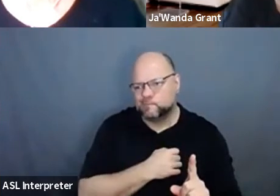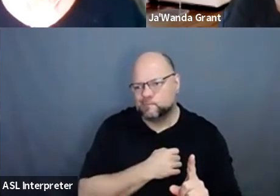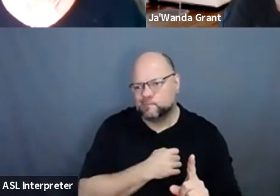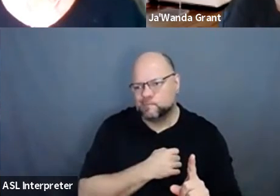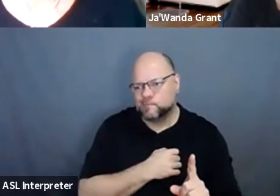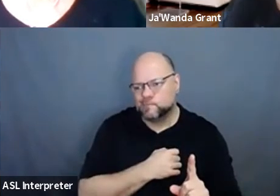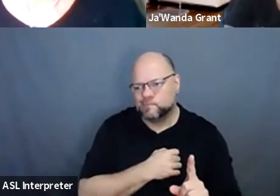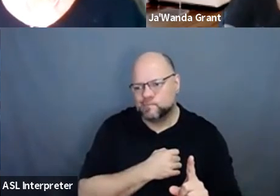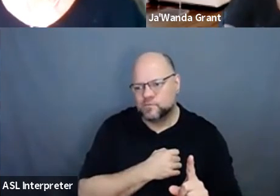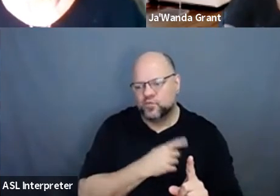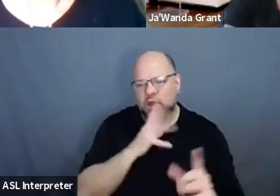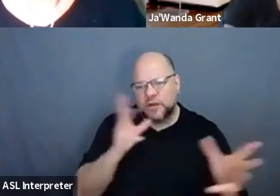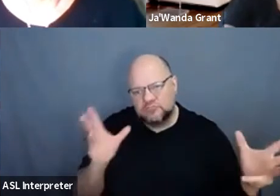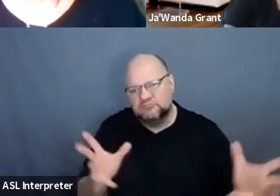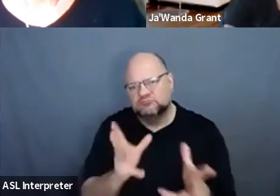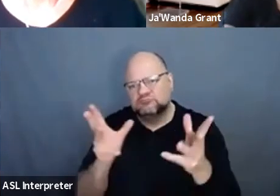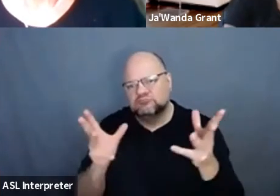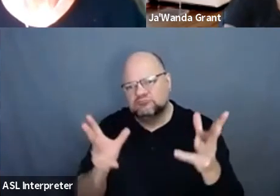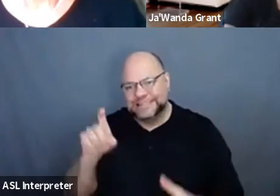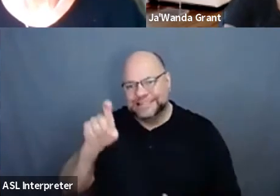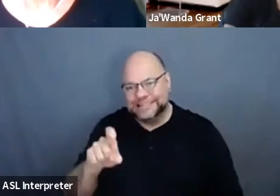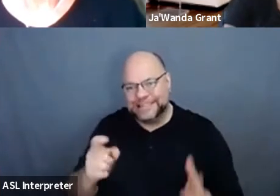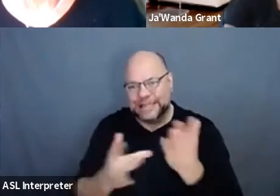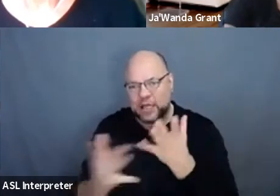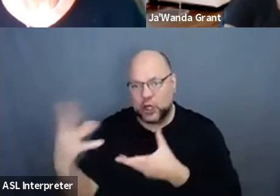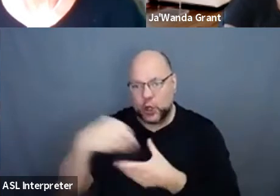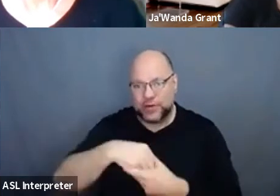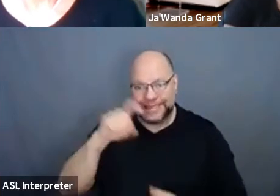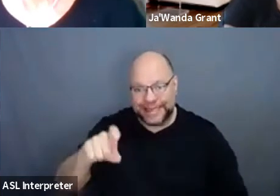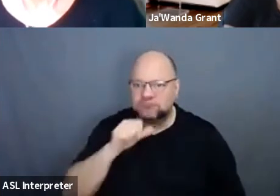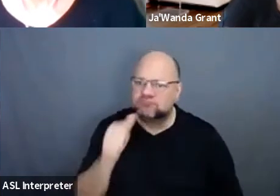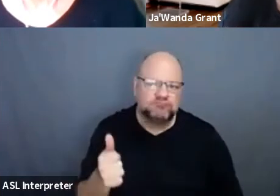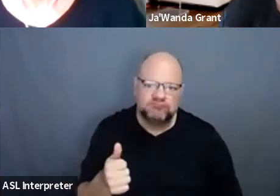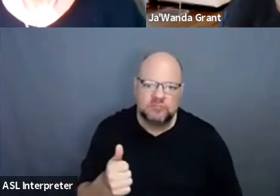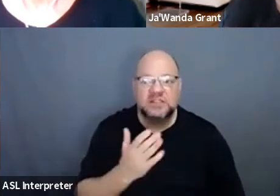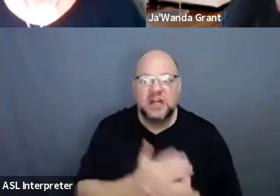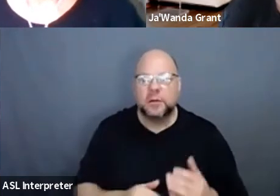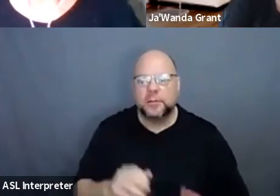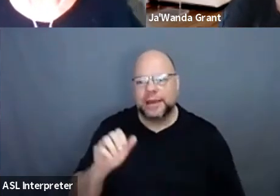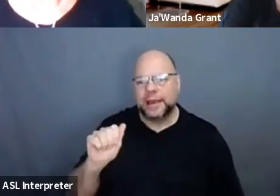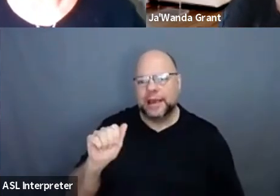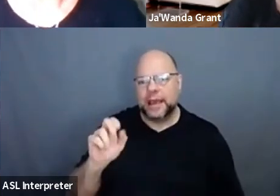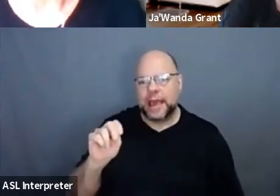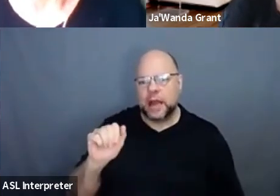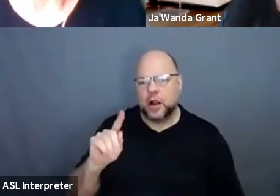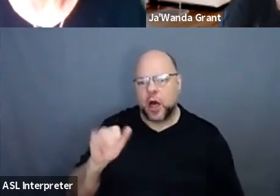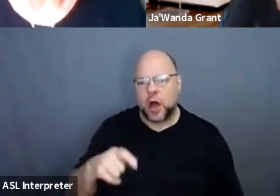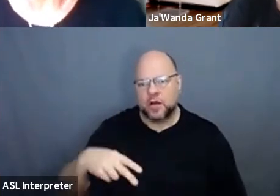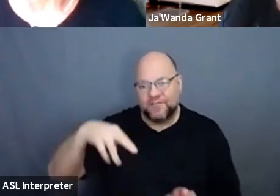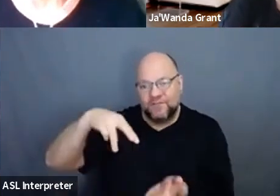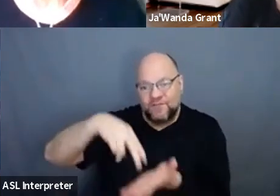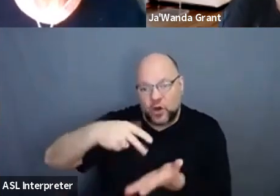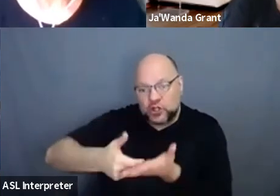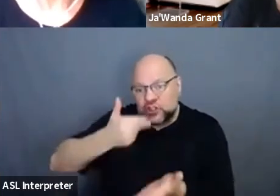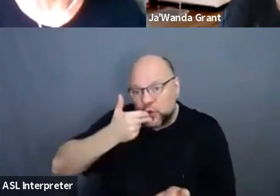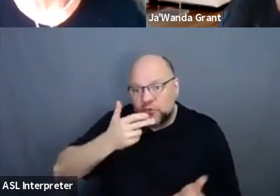necessitate technology to be included. A lot of the things that we do can be analog from a fork or spoon. That said, the